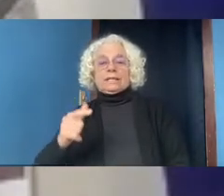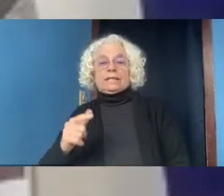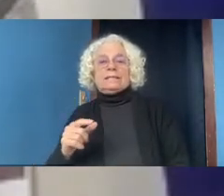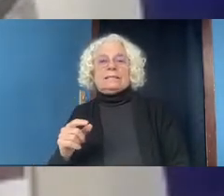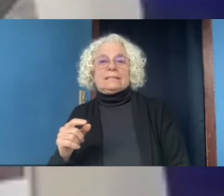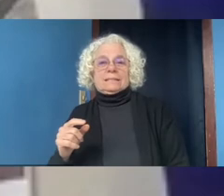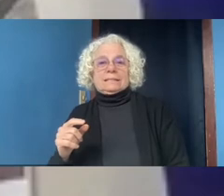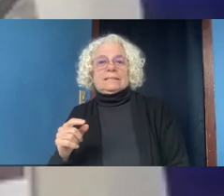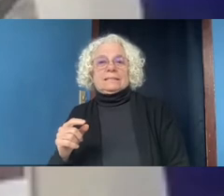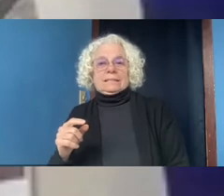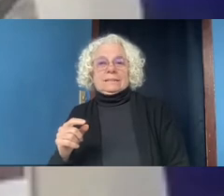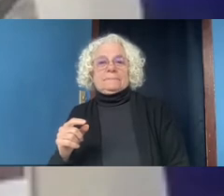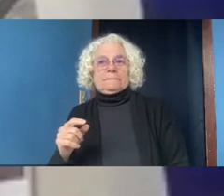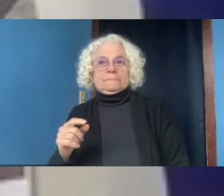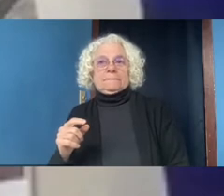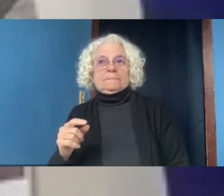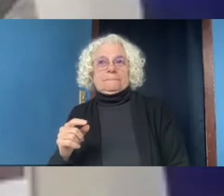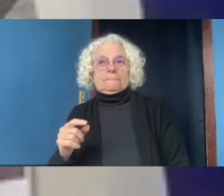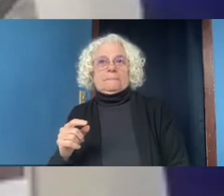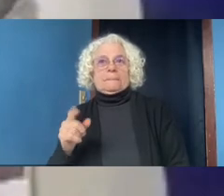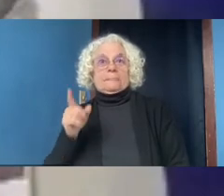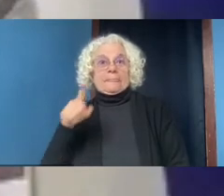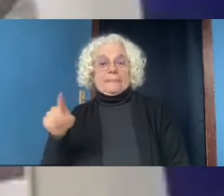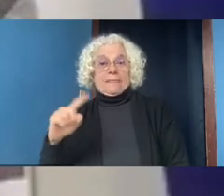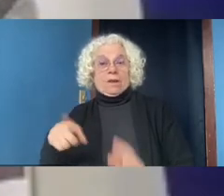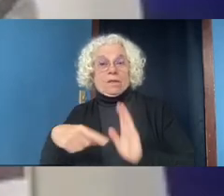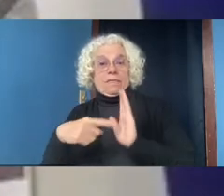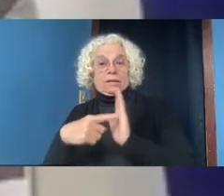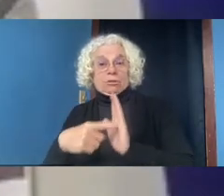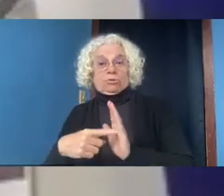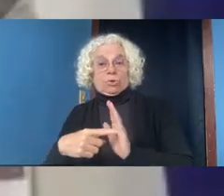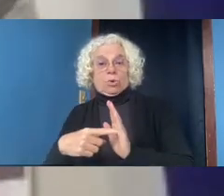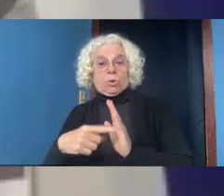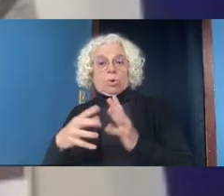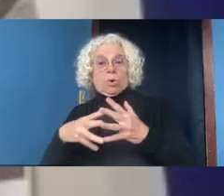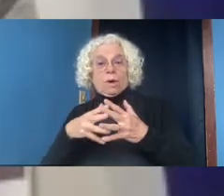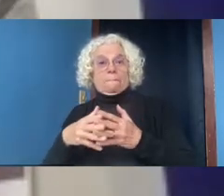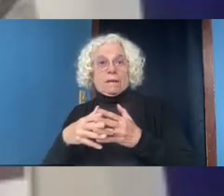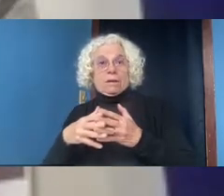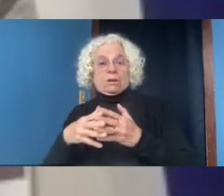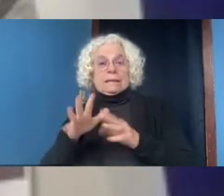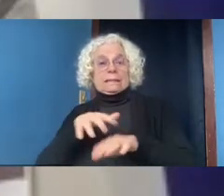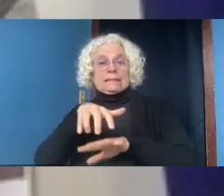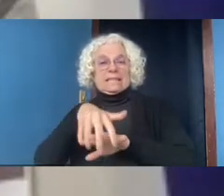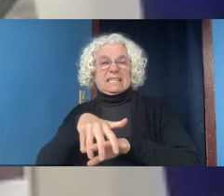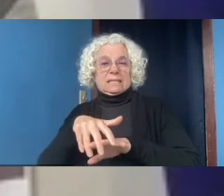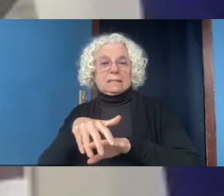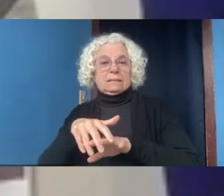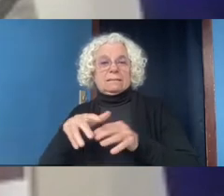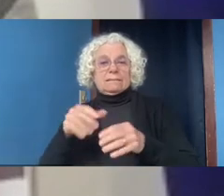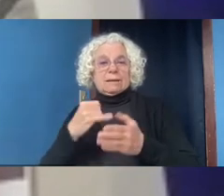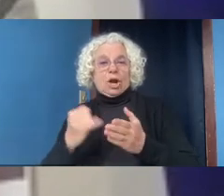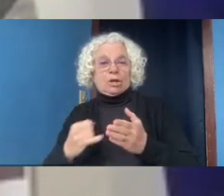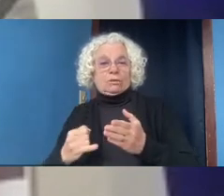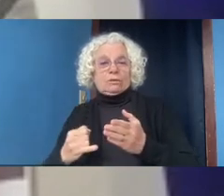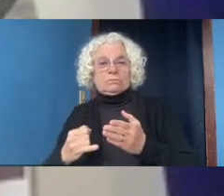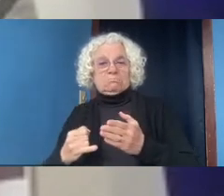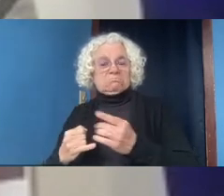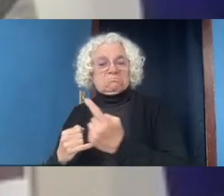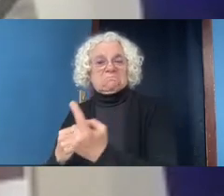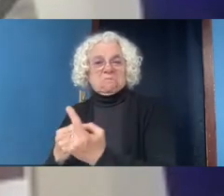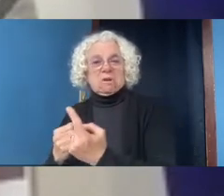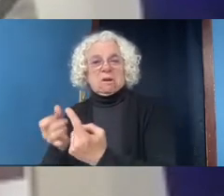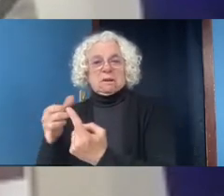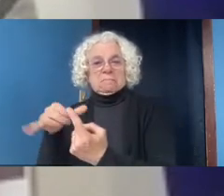They have often showed American Indian art, which is probably the only gallery in New York City that has been